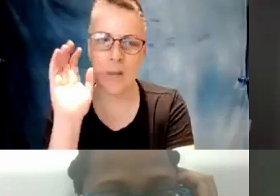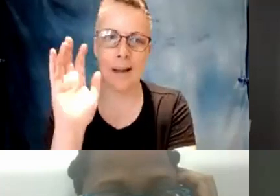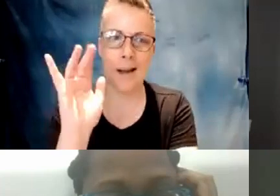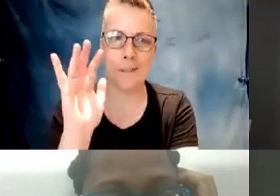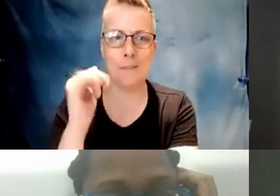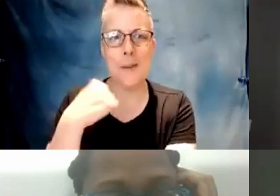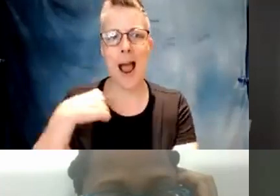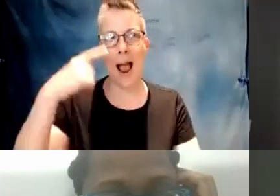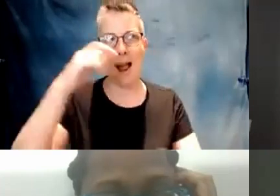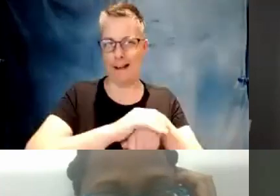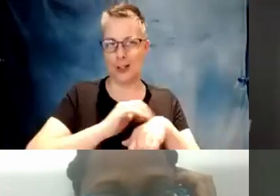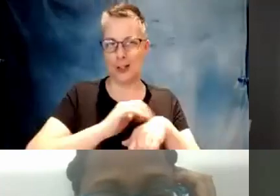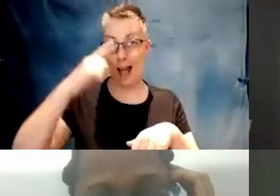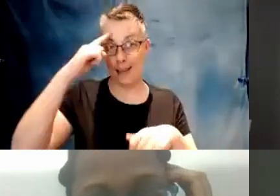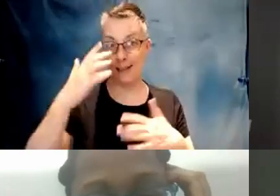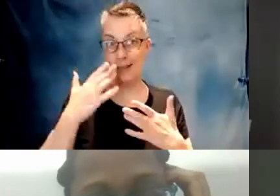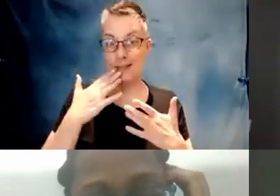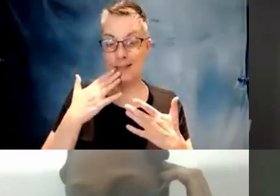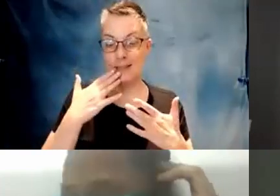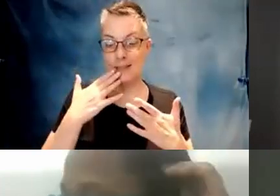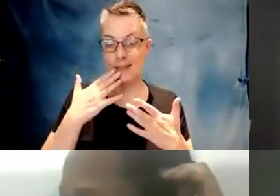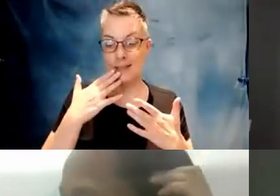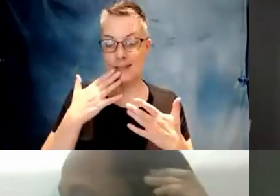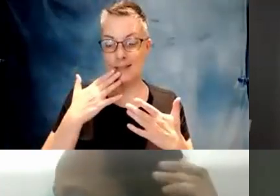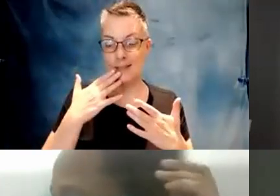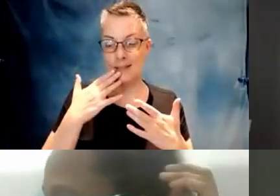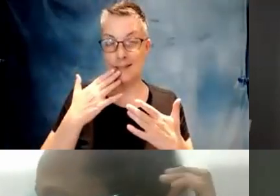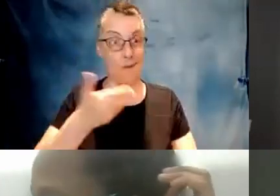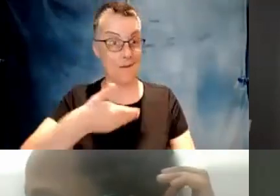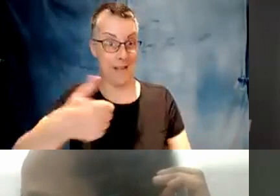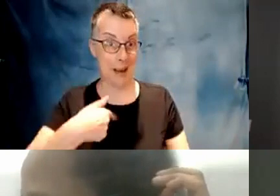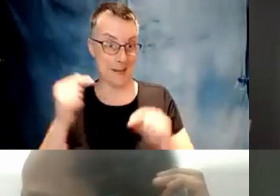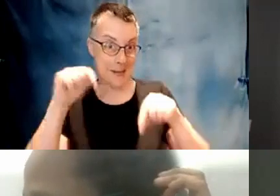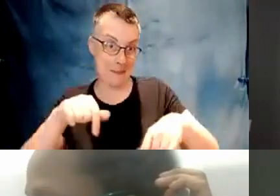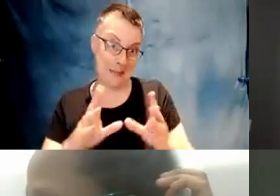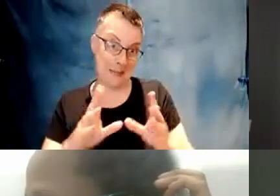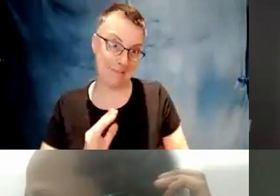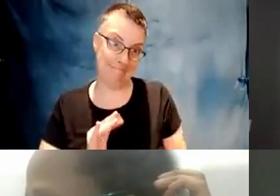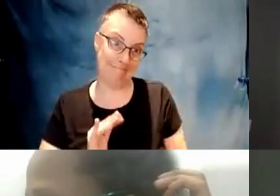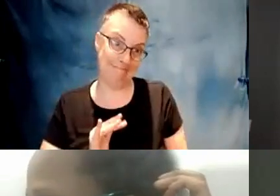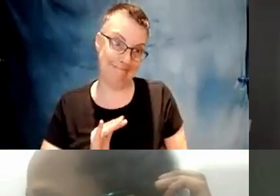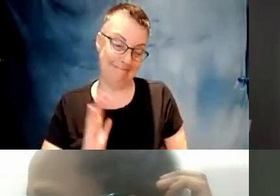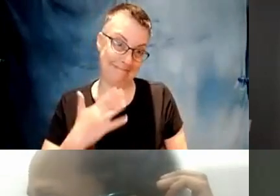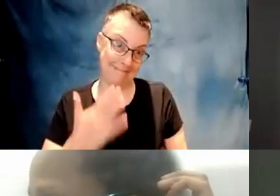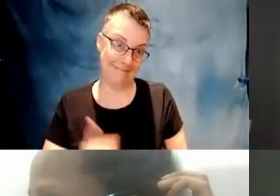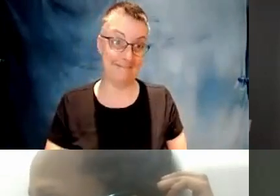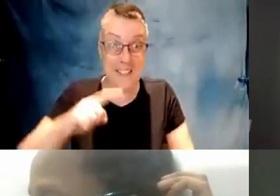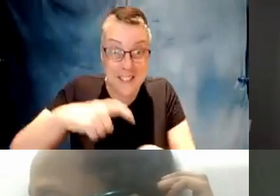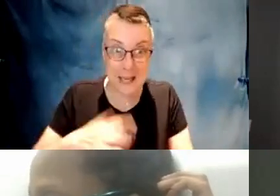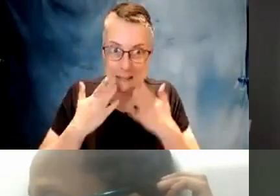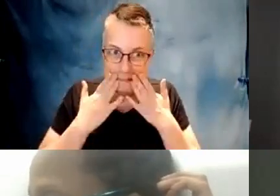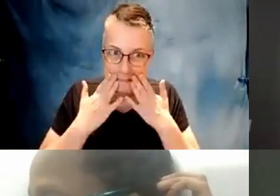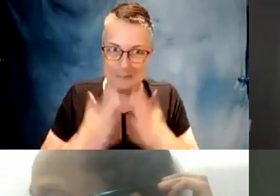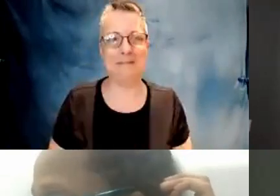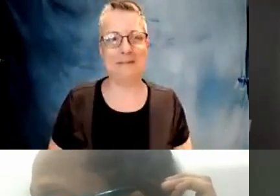I say thank you for joining me for this meeting. It's my first time.